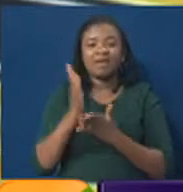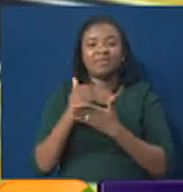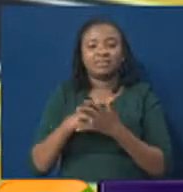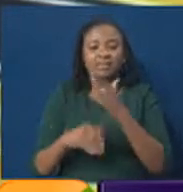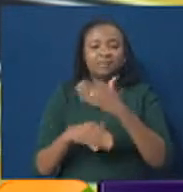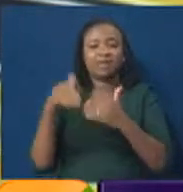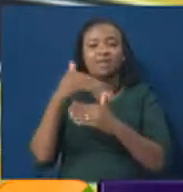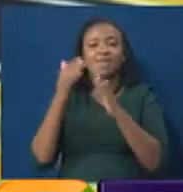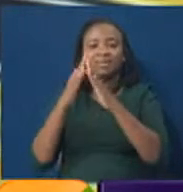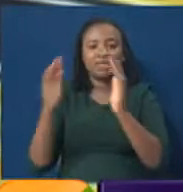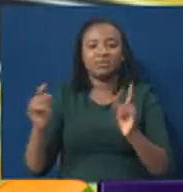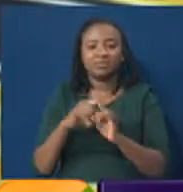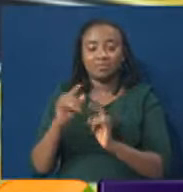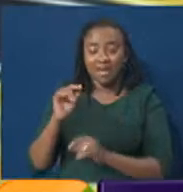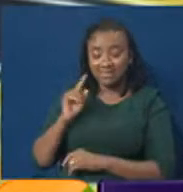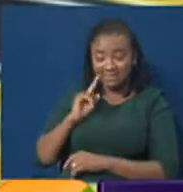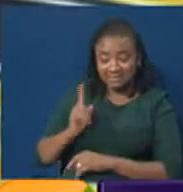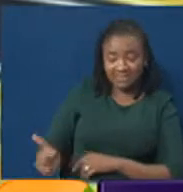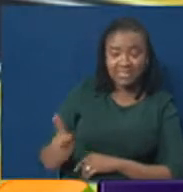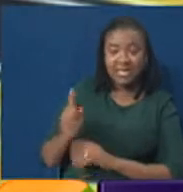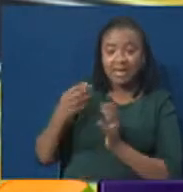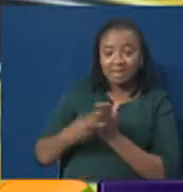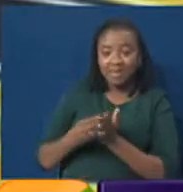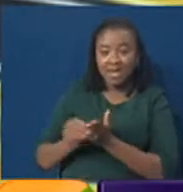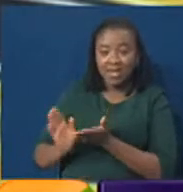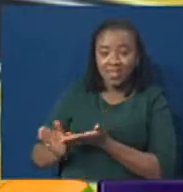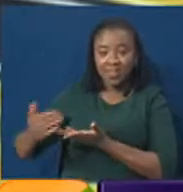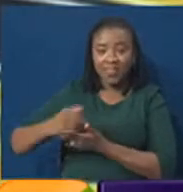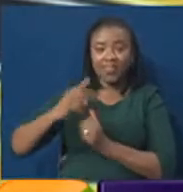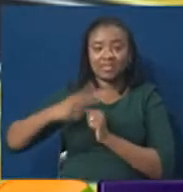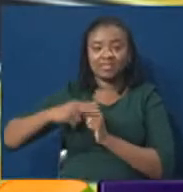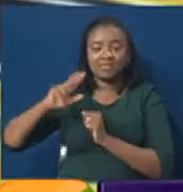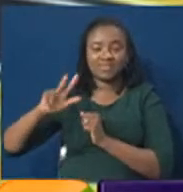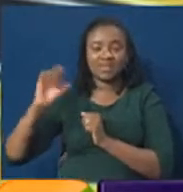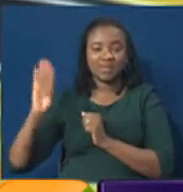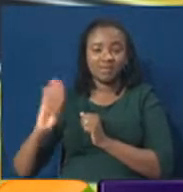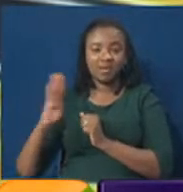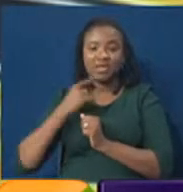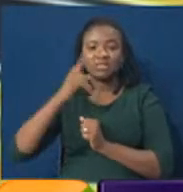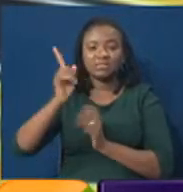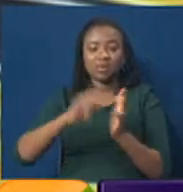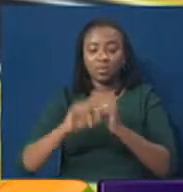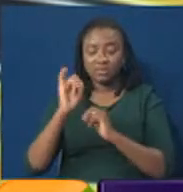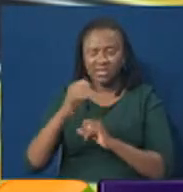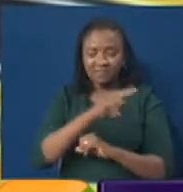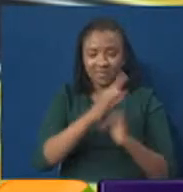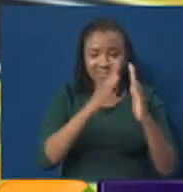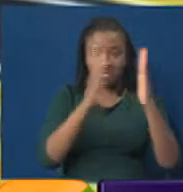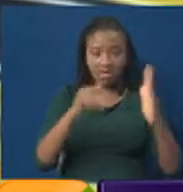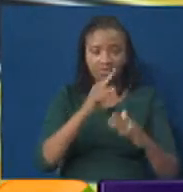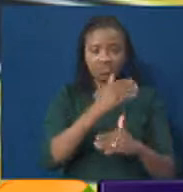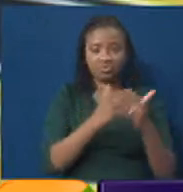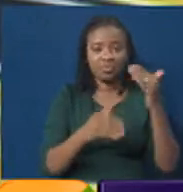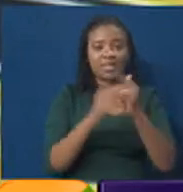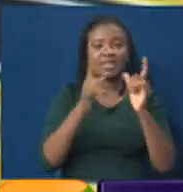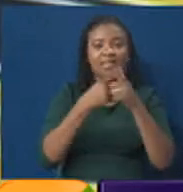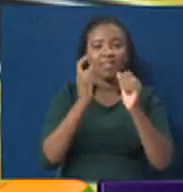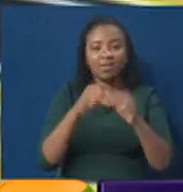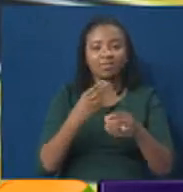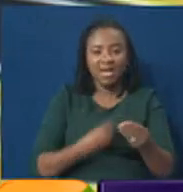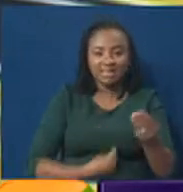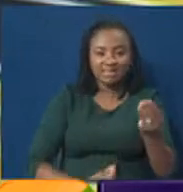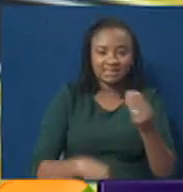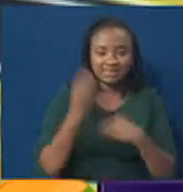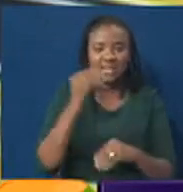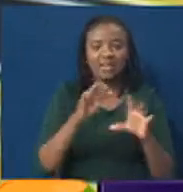Okay. But the money that Jero is collecting is for telling the private sector person, if you build this house, you can sell to the market.